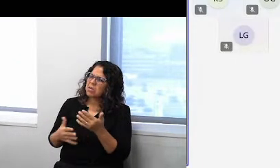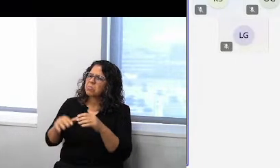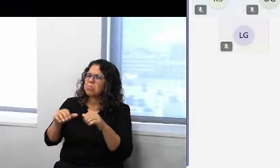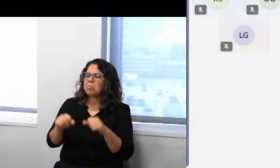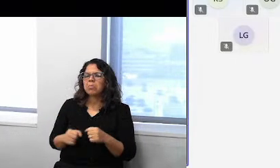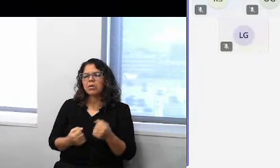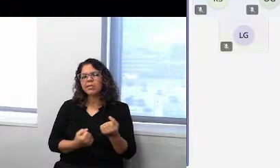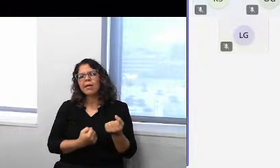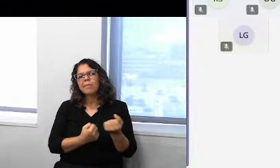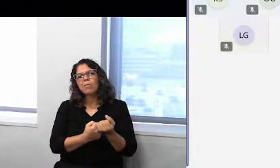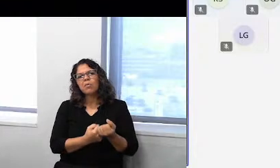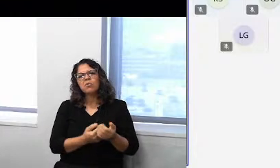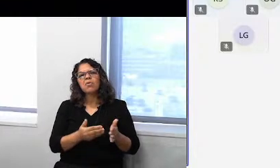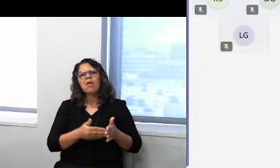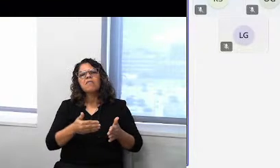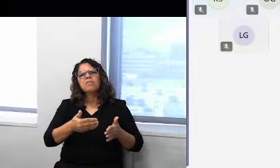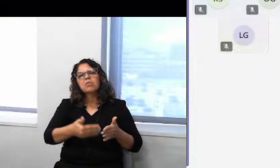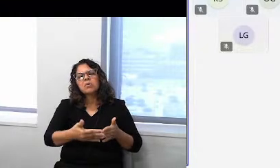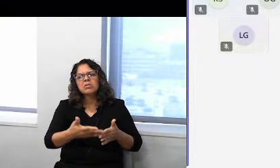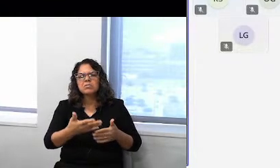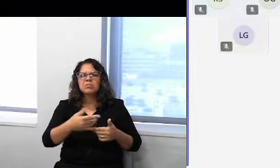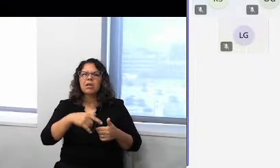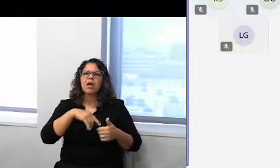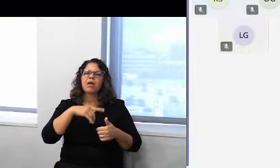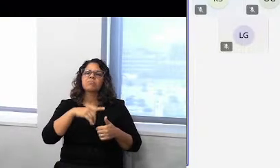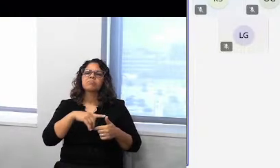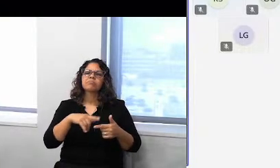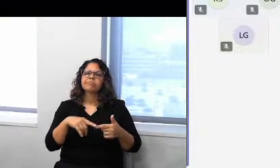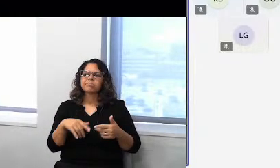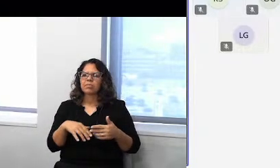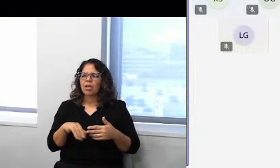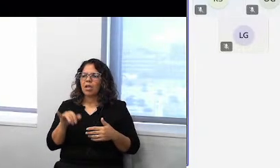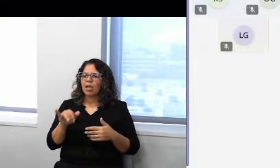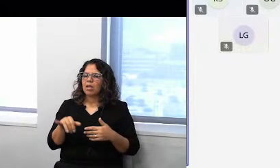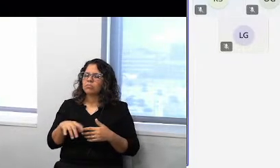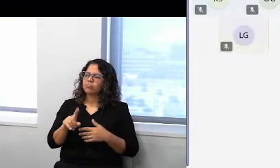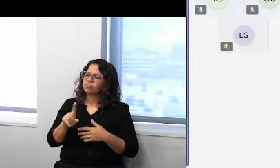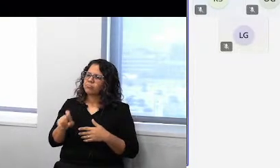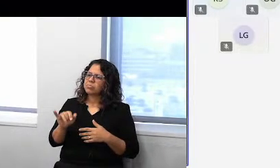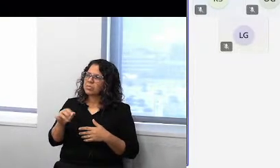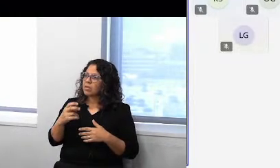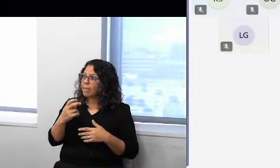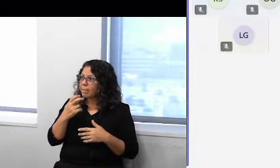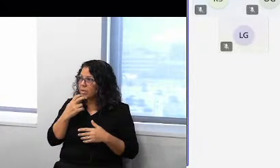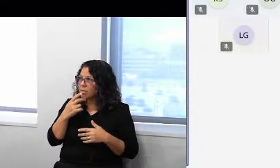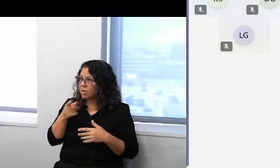whatever. Can a battery that does frequency support also do